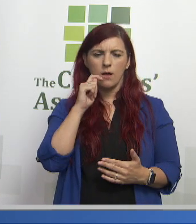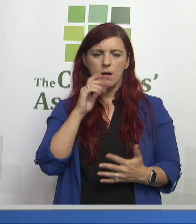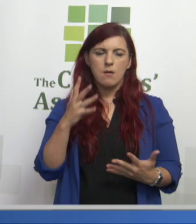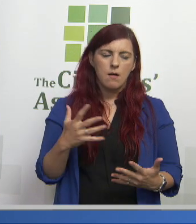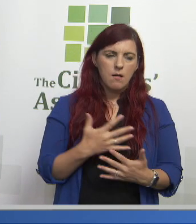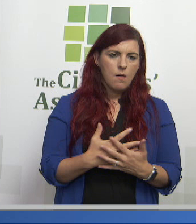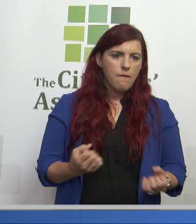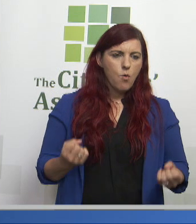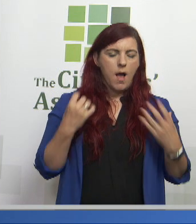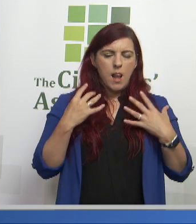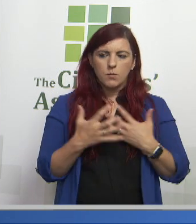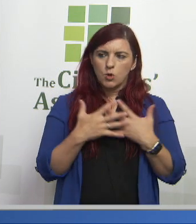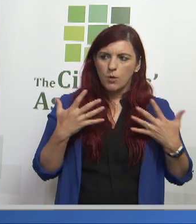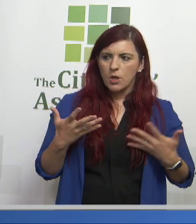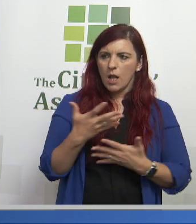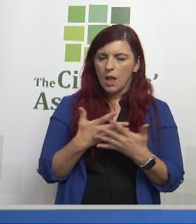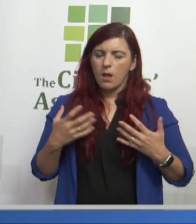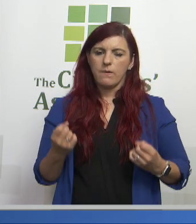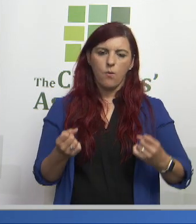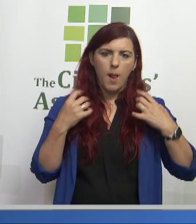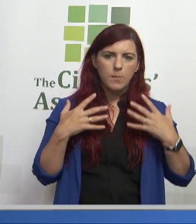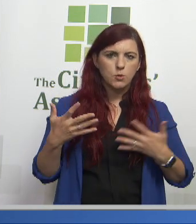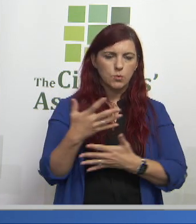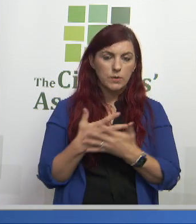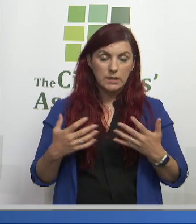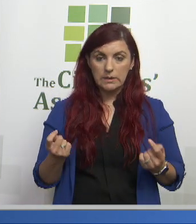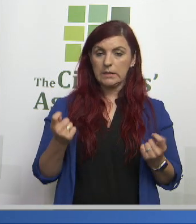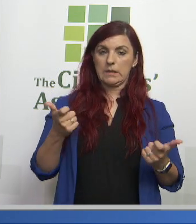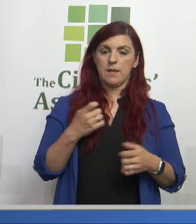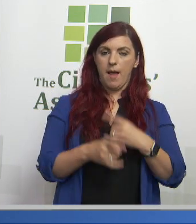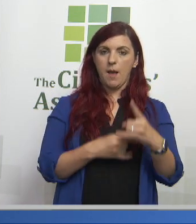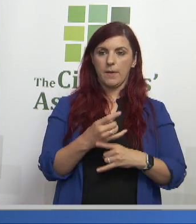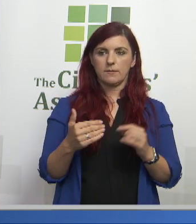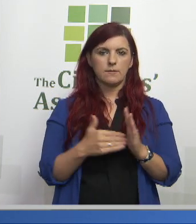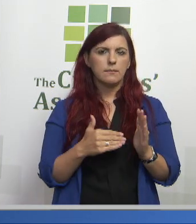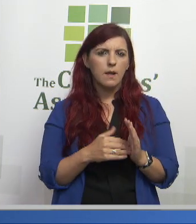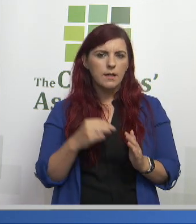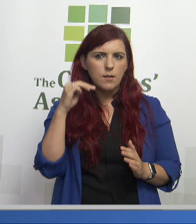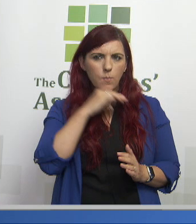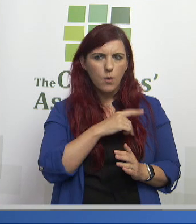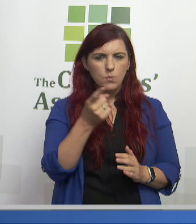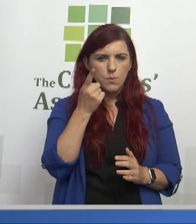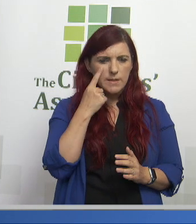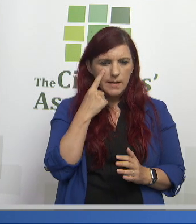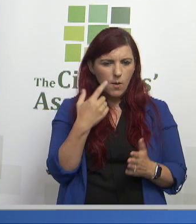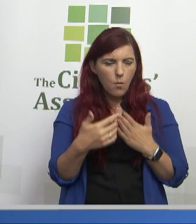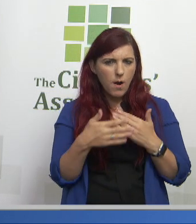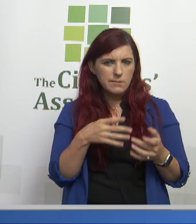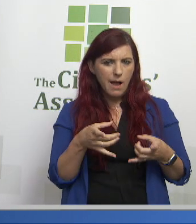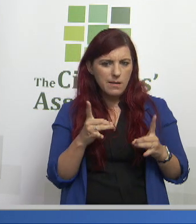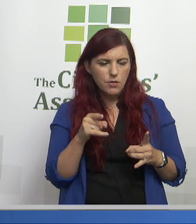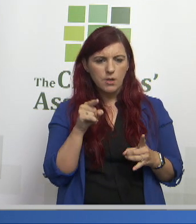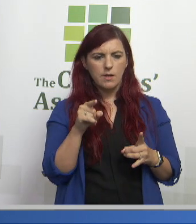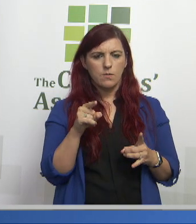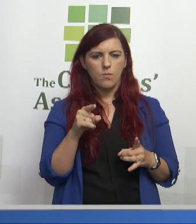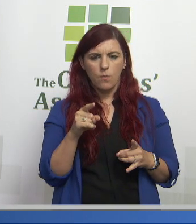area for, gosh, 30 years nearly, but you get despondent, and it's important to see where the helpers are. And these are some of the helpers.